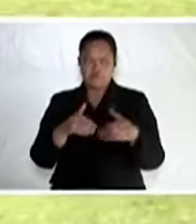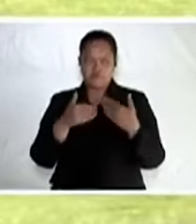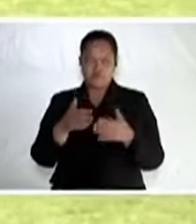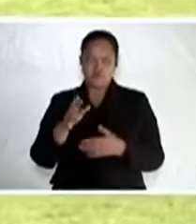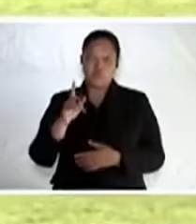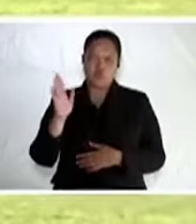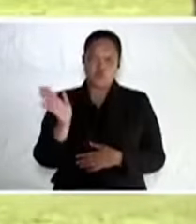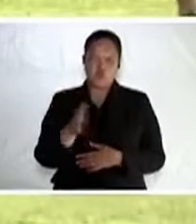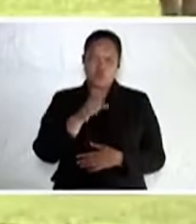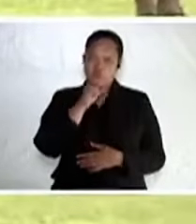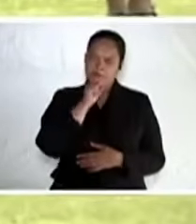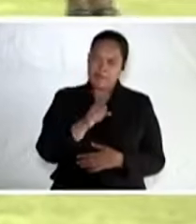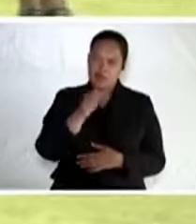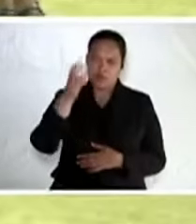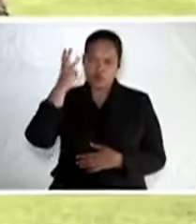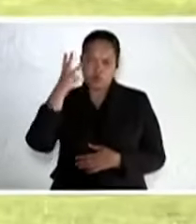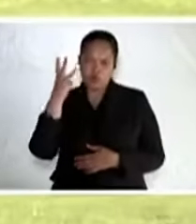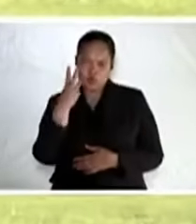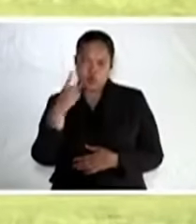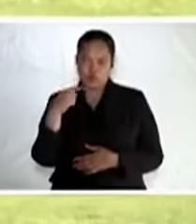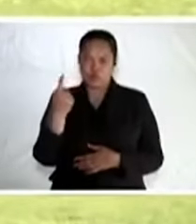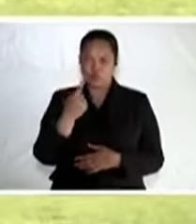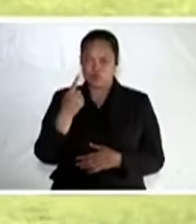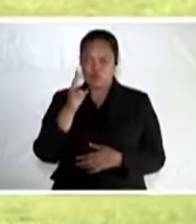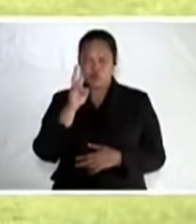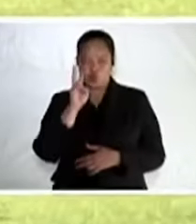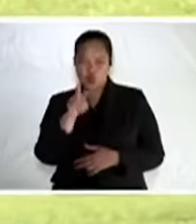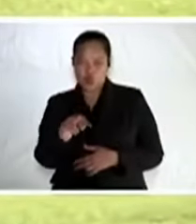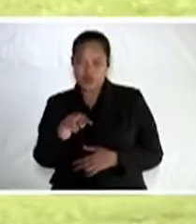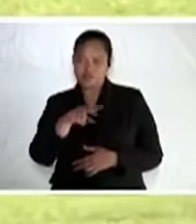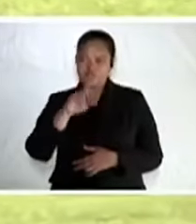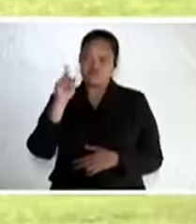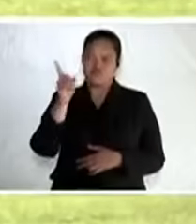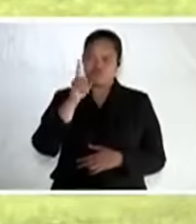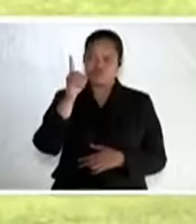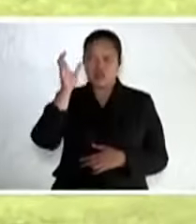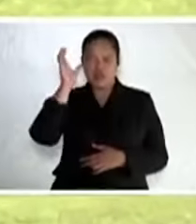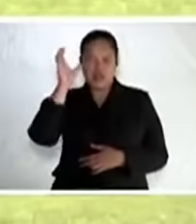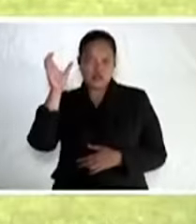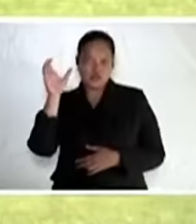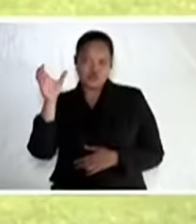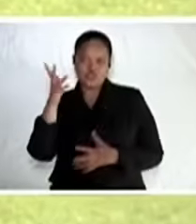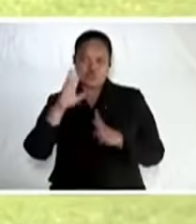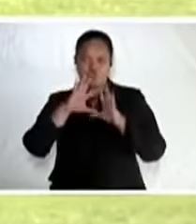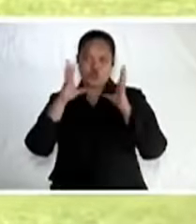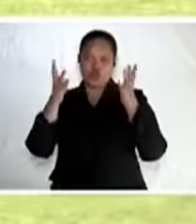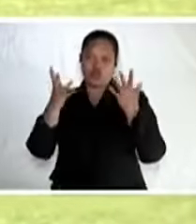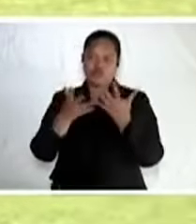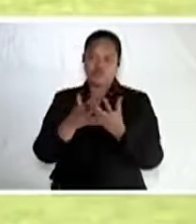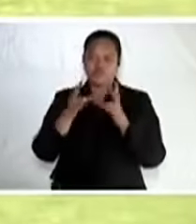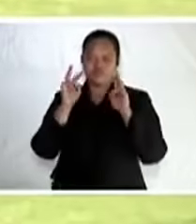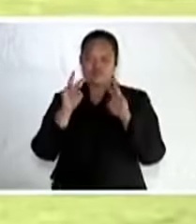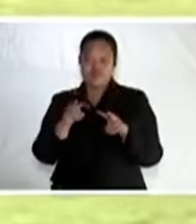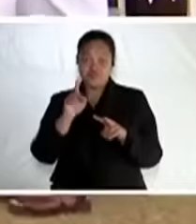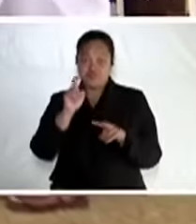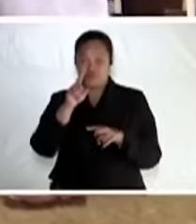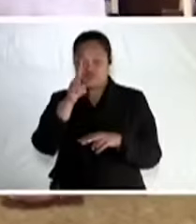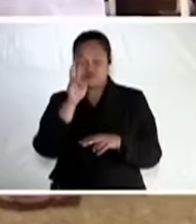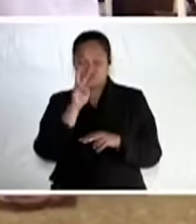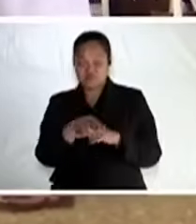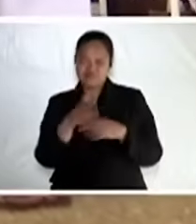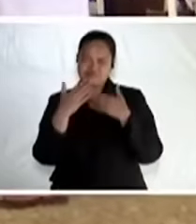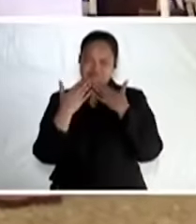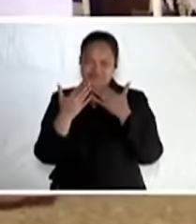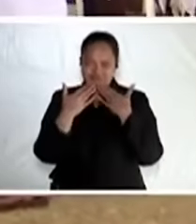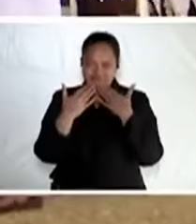given. For all the men and women, those who are watching from around the country and around the world, if you have served, we thank you,